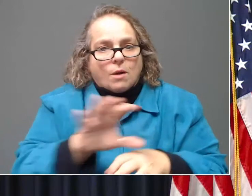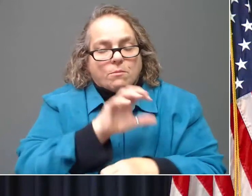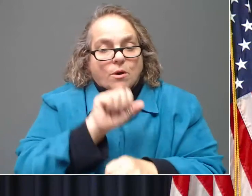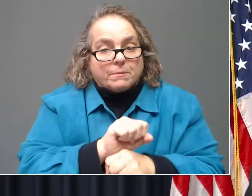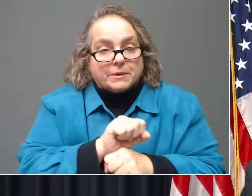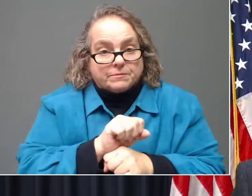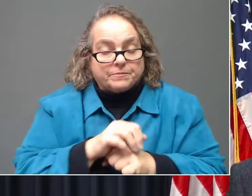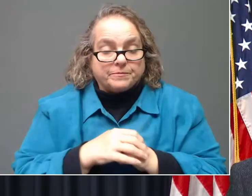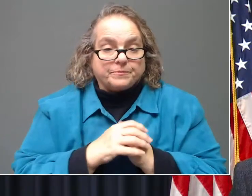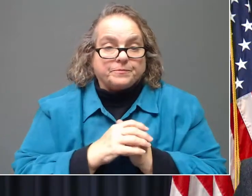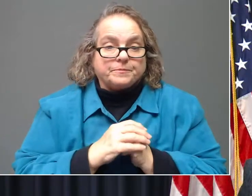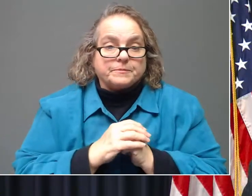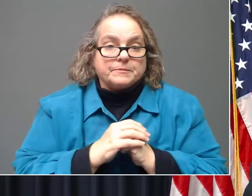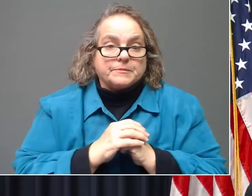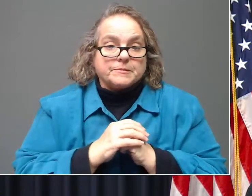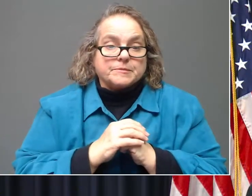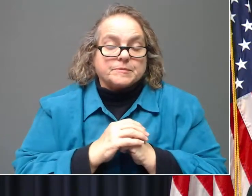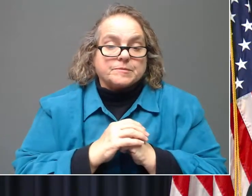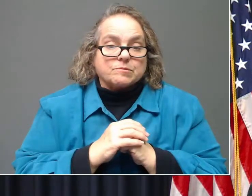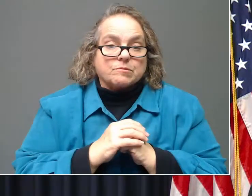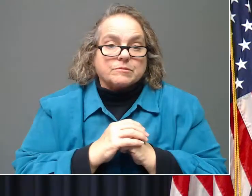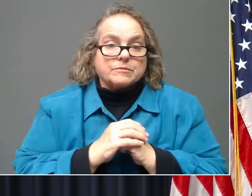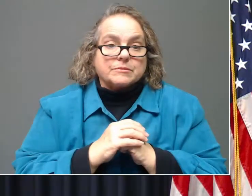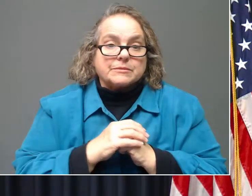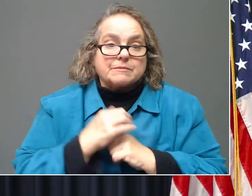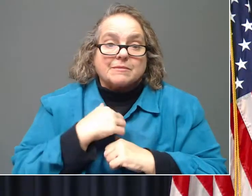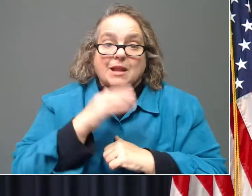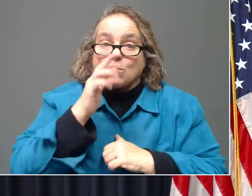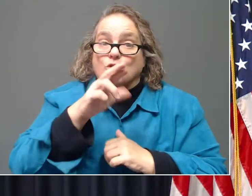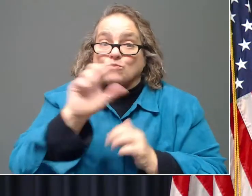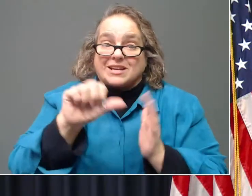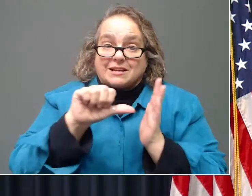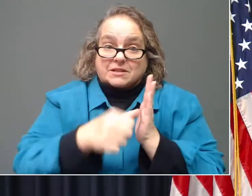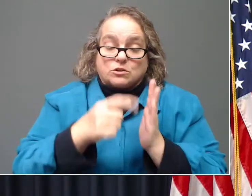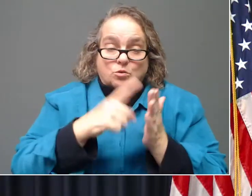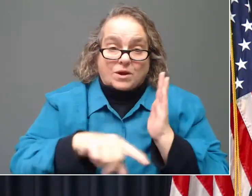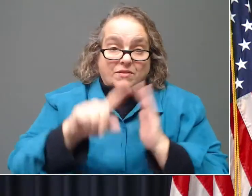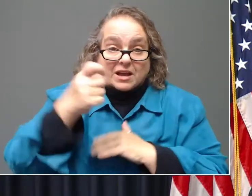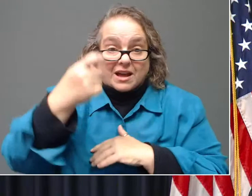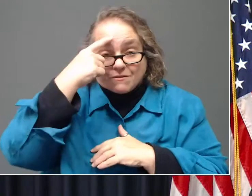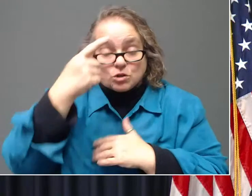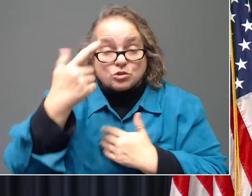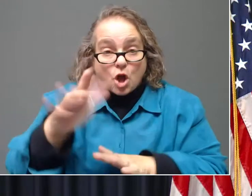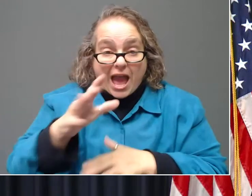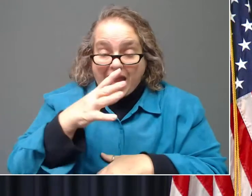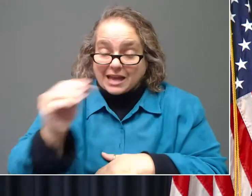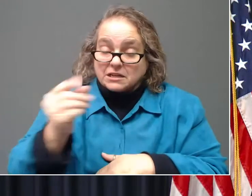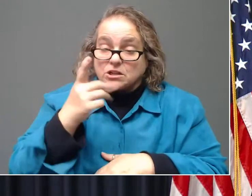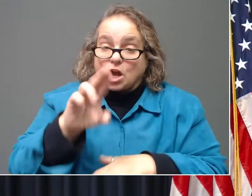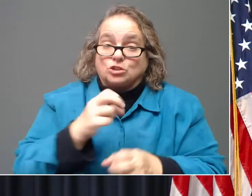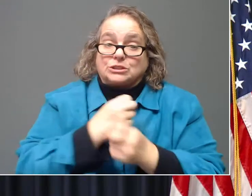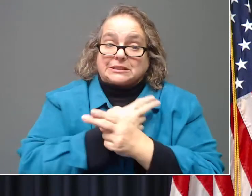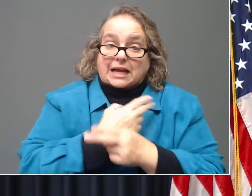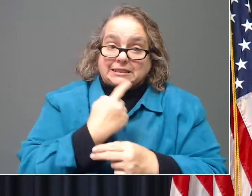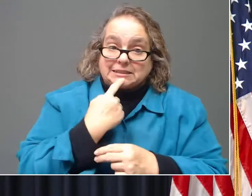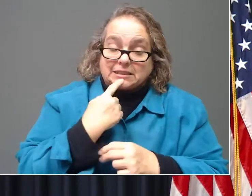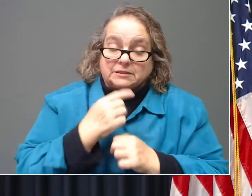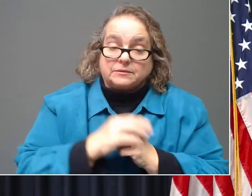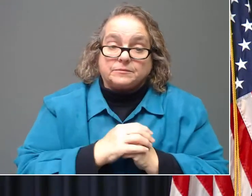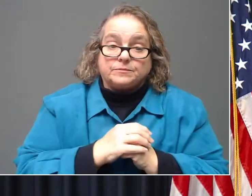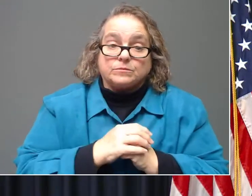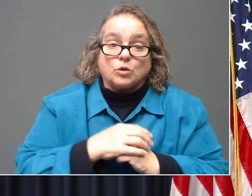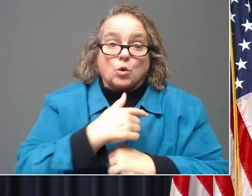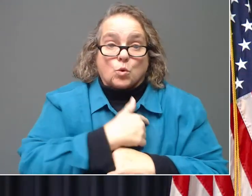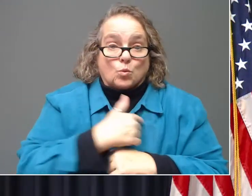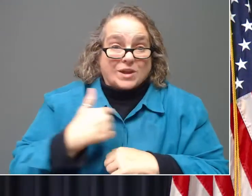up, I'll just reemphasize again what the governor and Dr. Stack have said. We